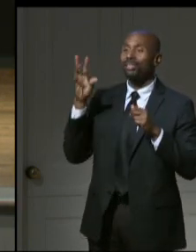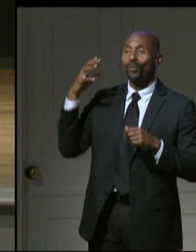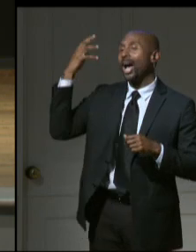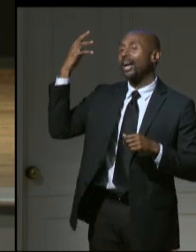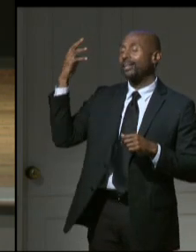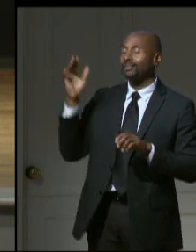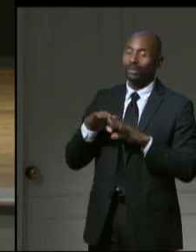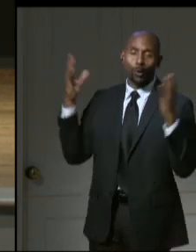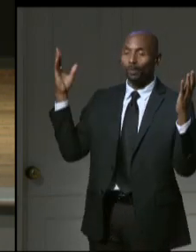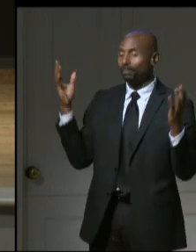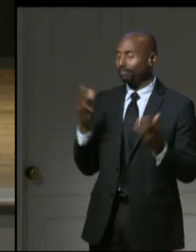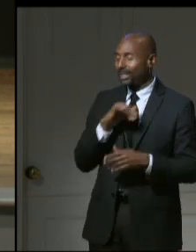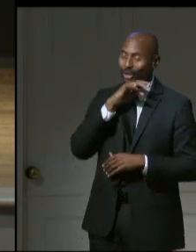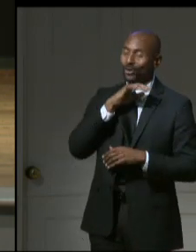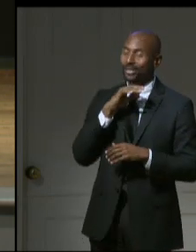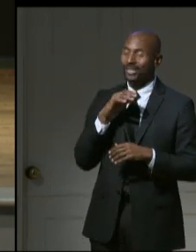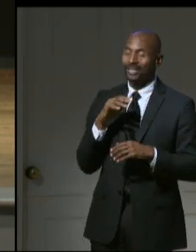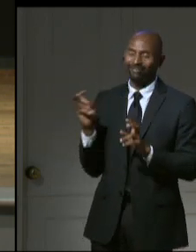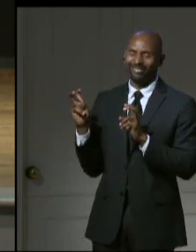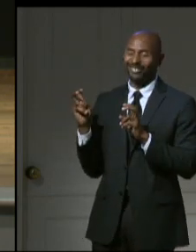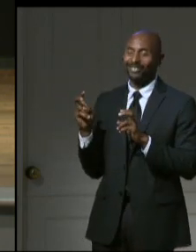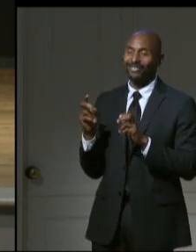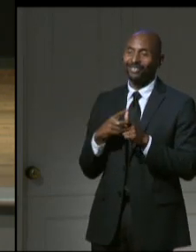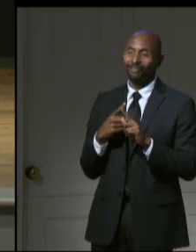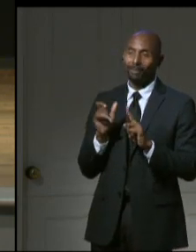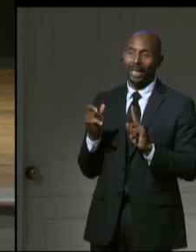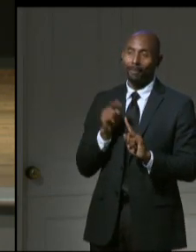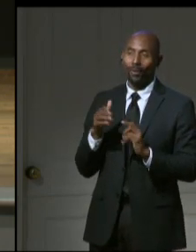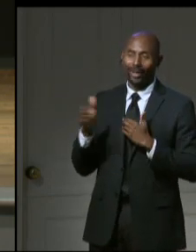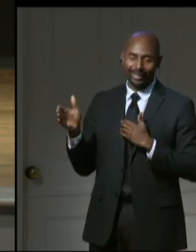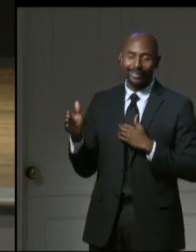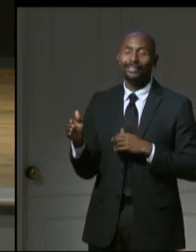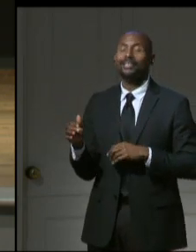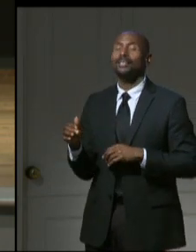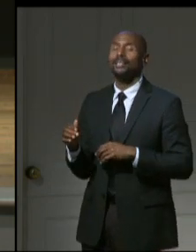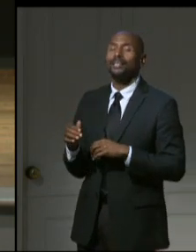dirty, and go from there, how,